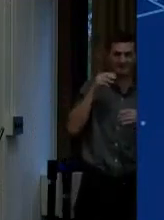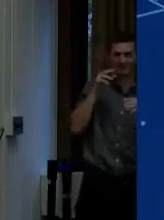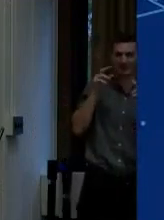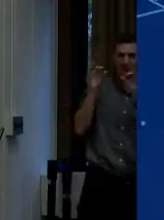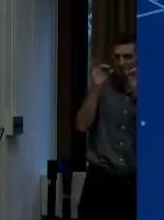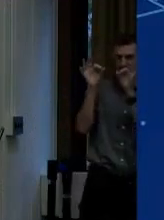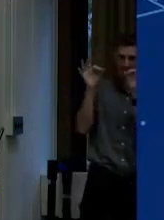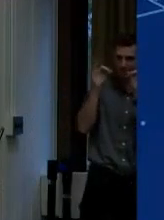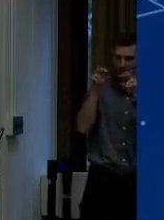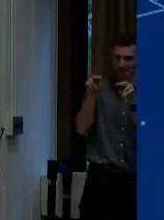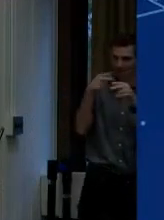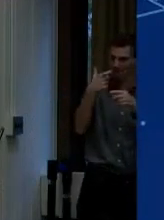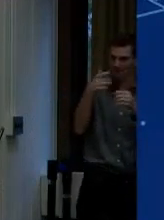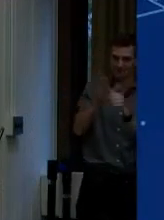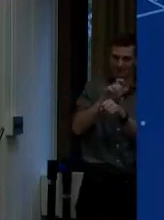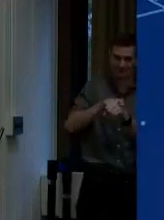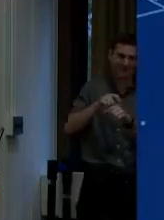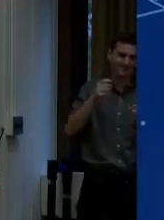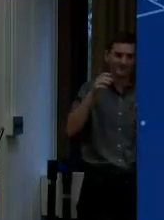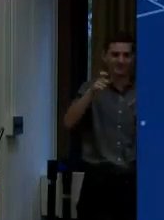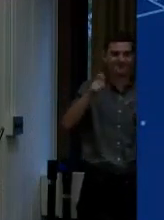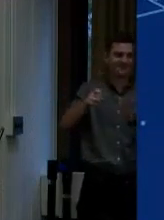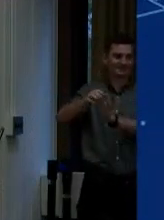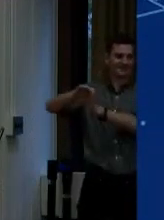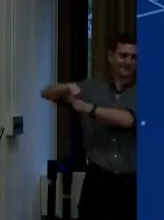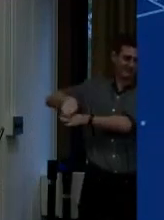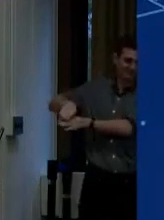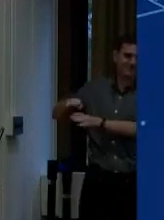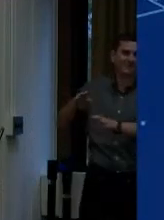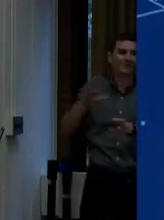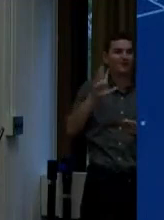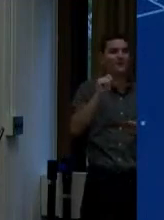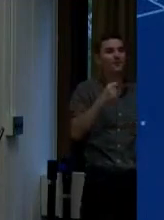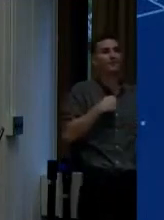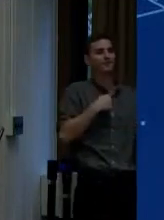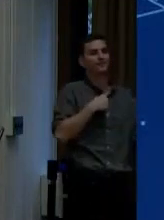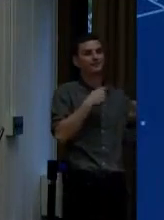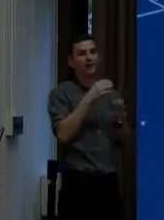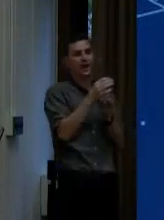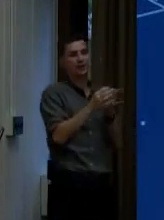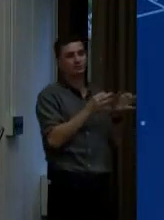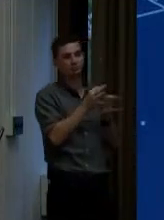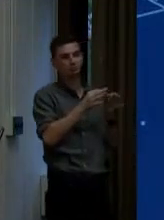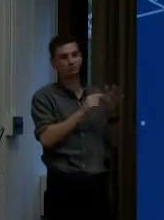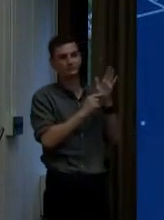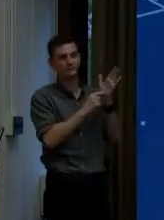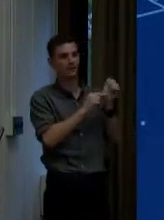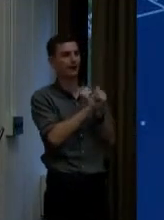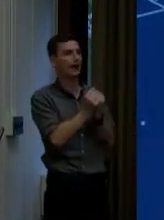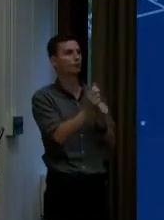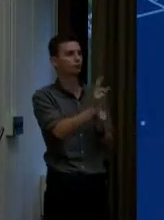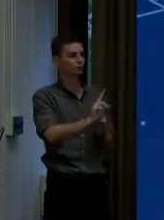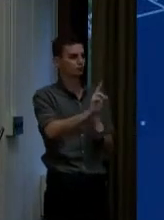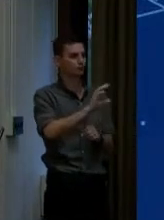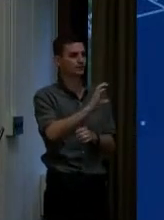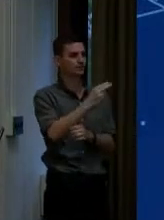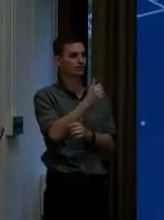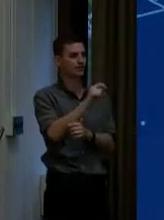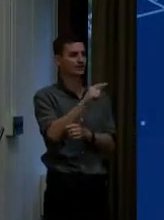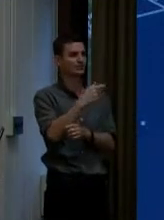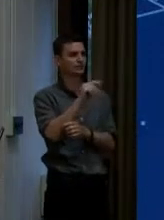she's eating or what she's climbing on. So I'm going to take you through an example of how I used